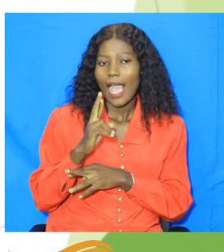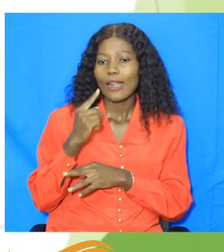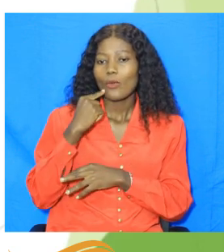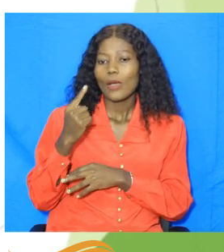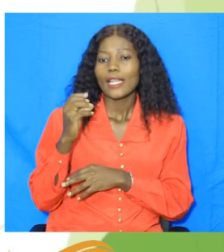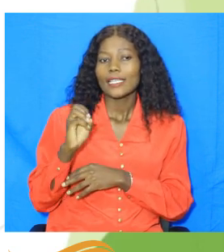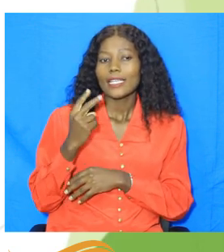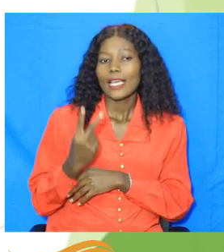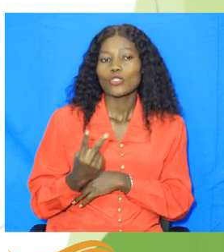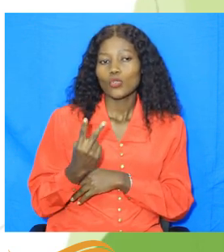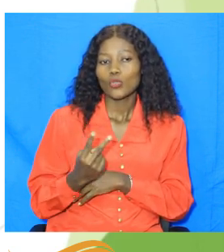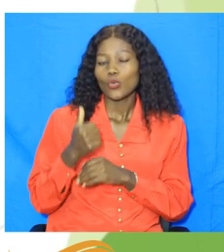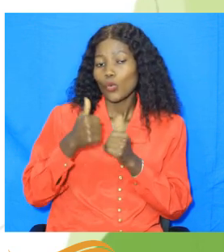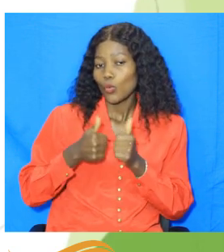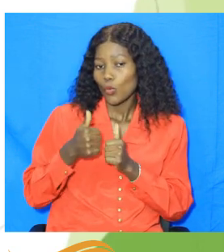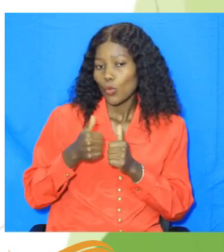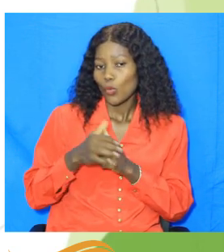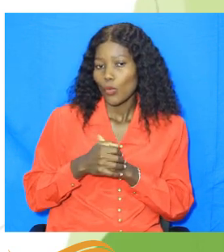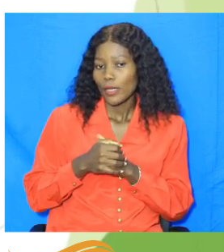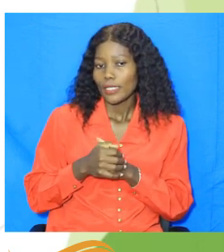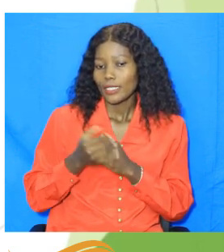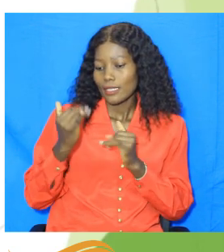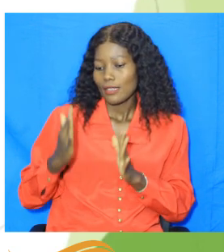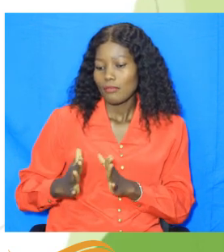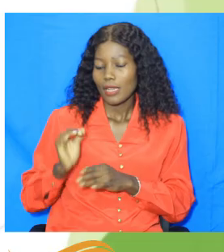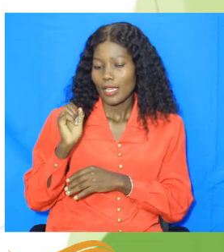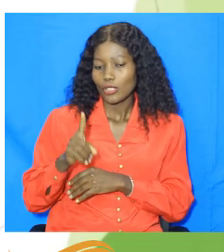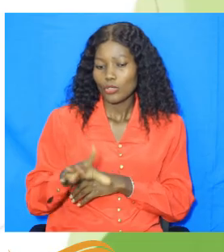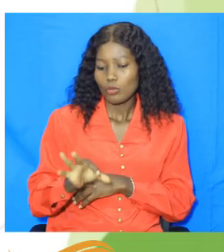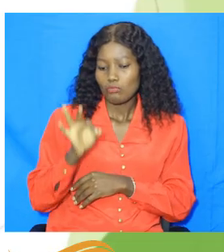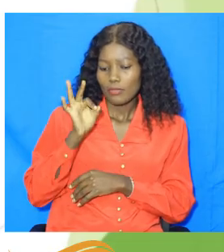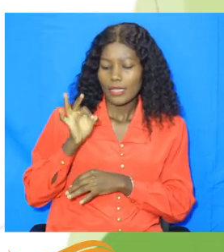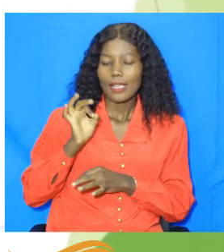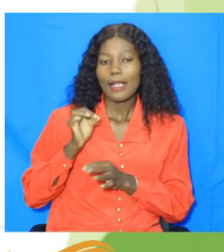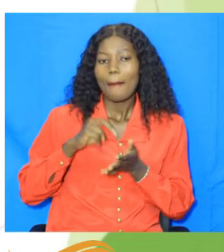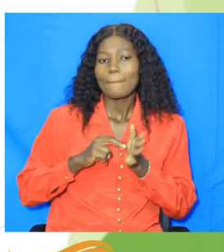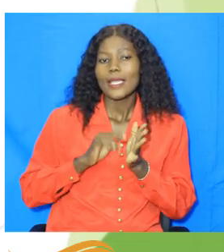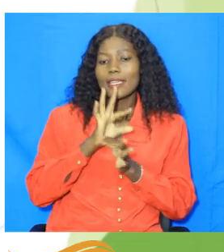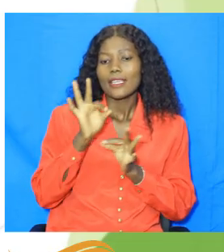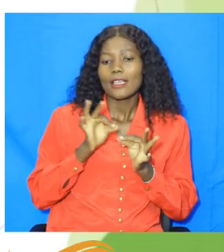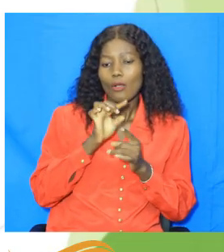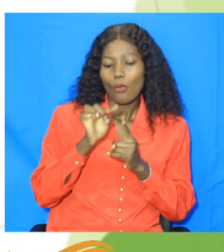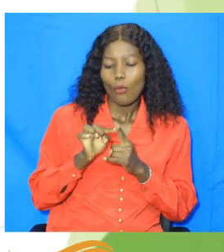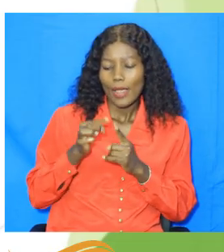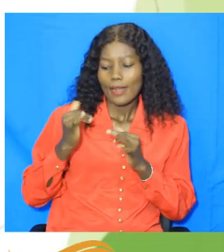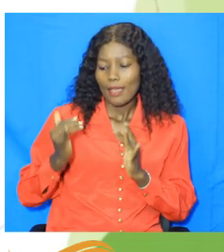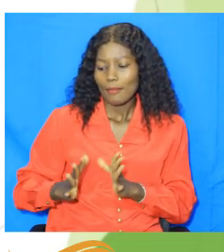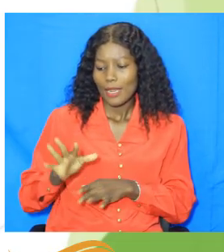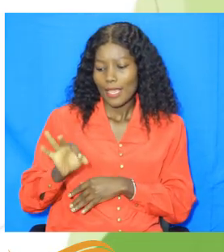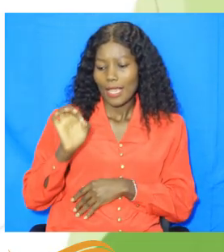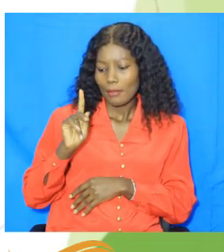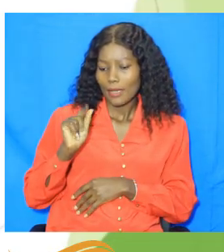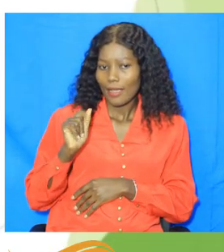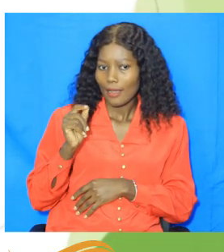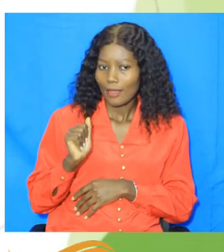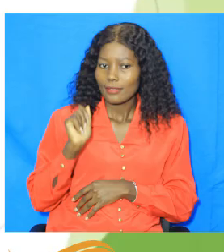102 katas, which the athletes are supposed to pick from. So whenever an athlete picks a kata, they have to